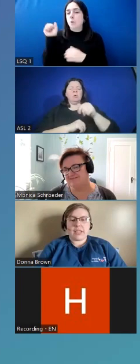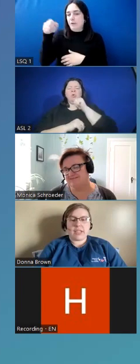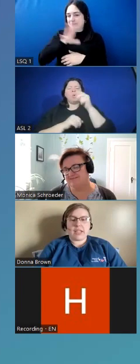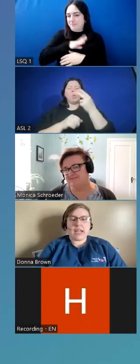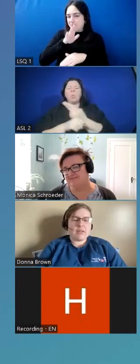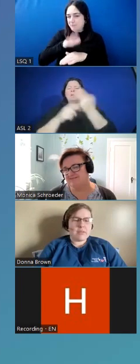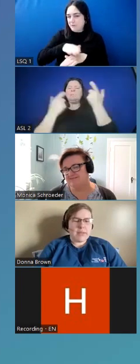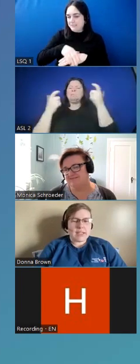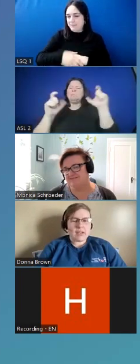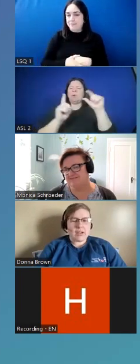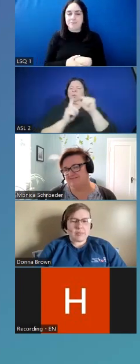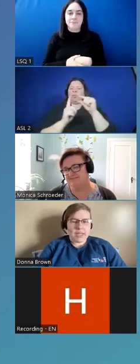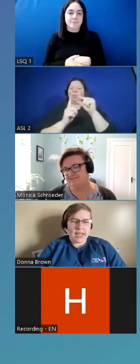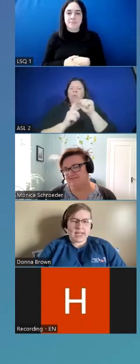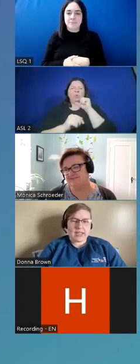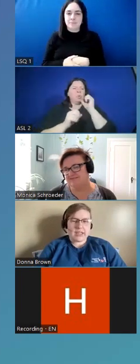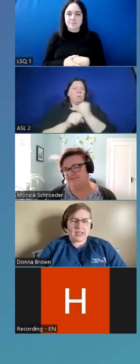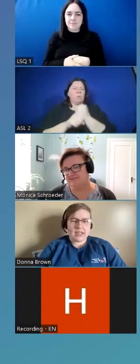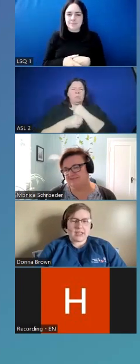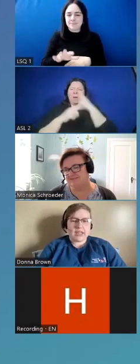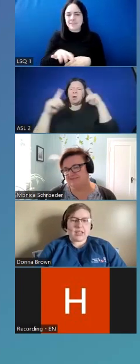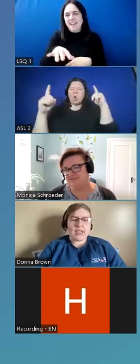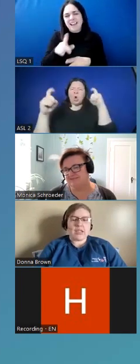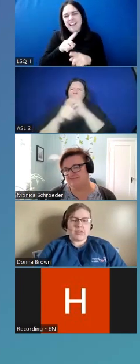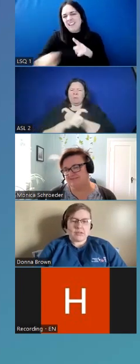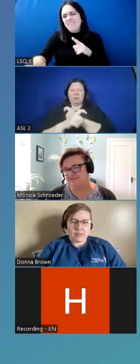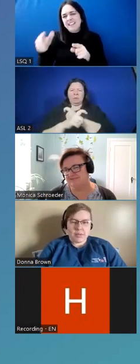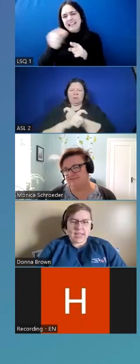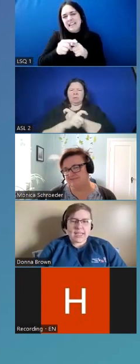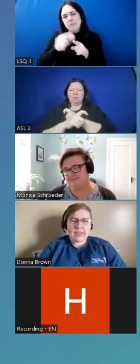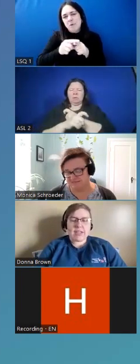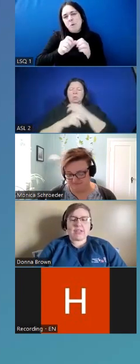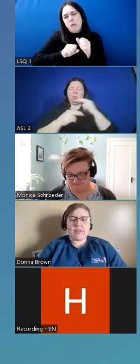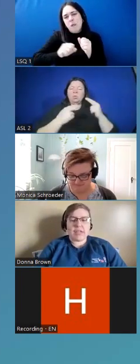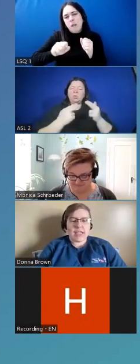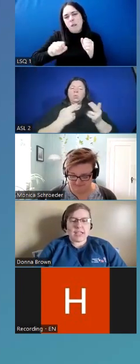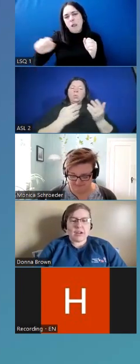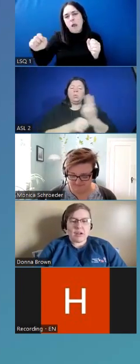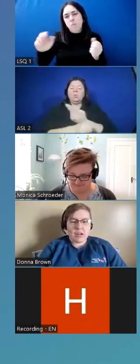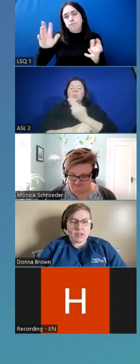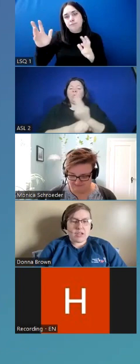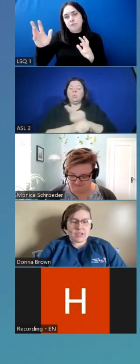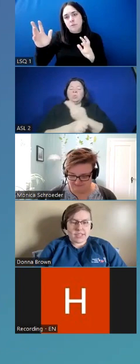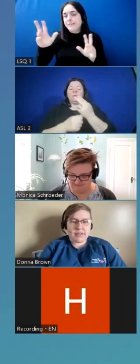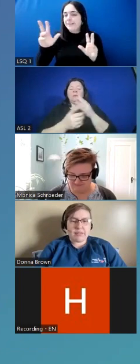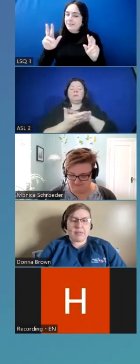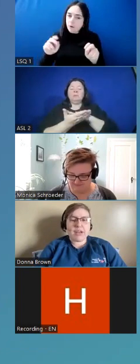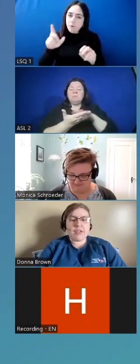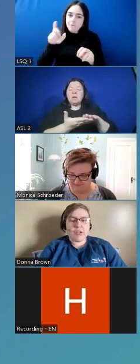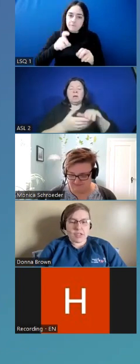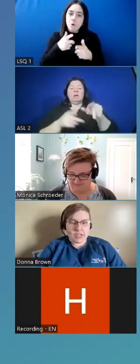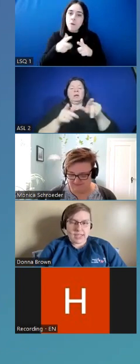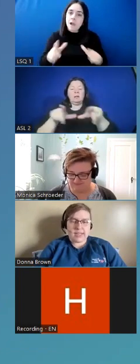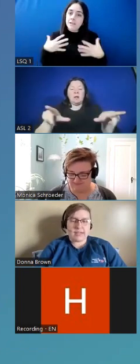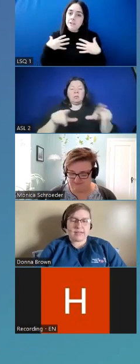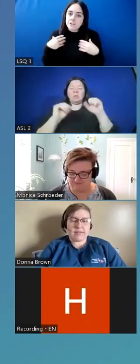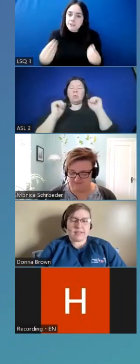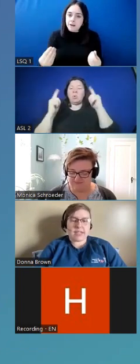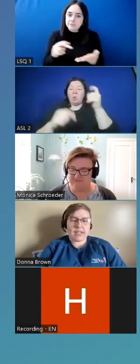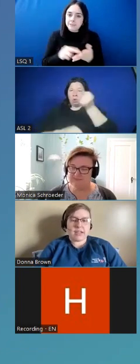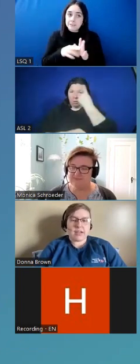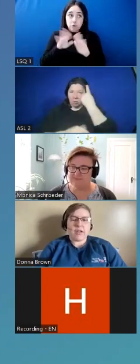words and don't make it complicated. Use plain language so we can all understand what you are